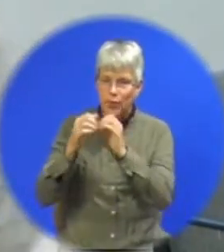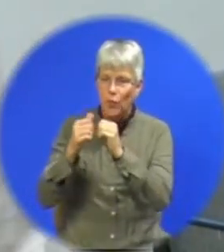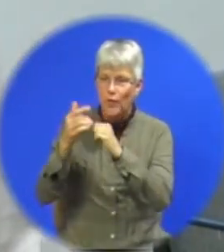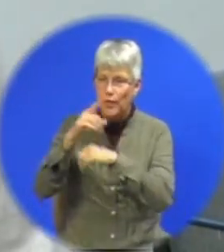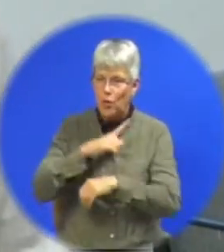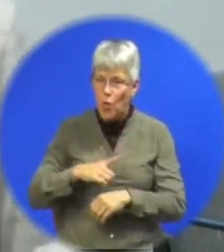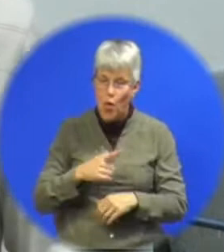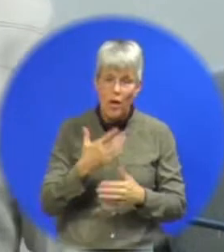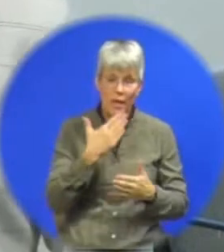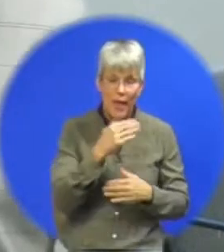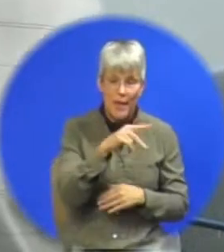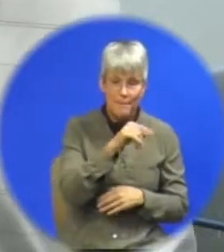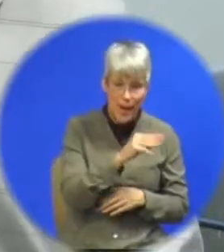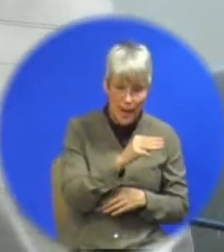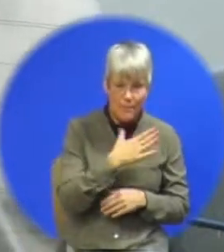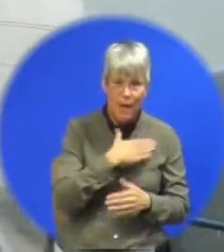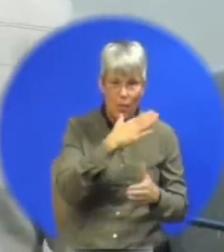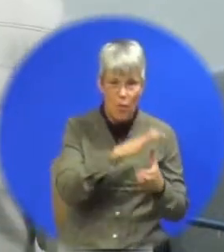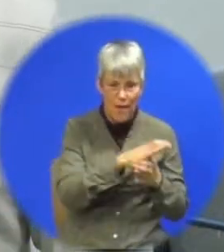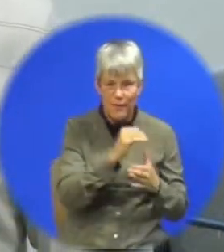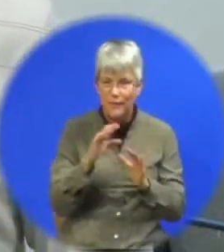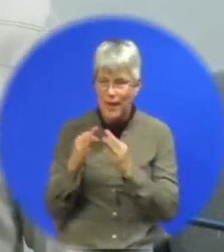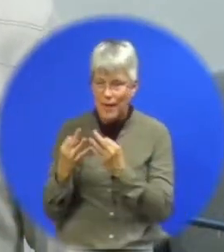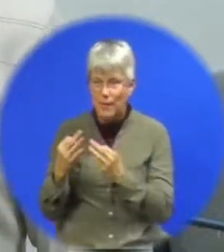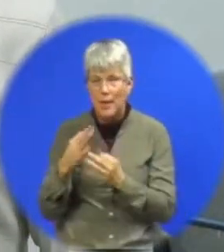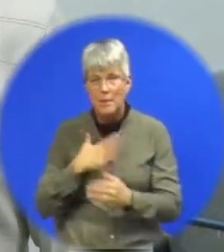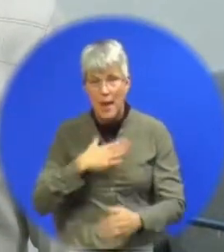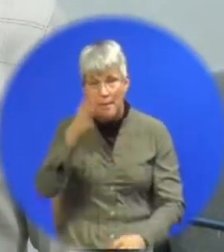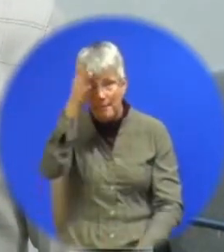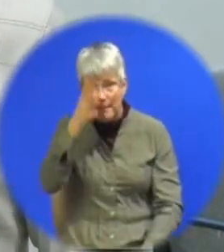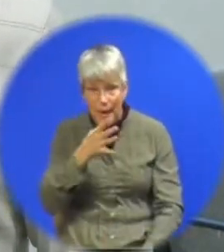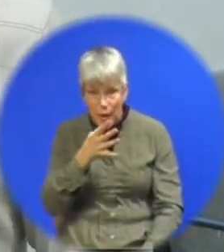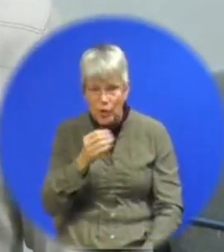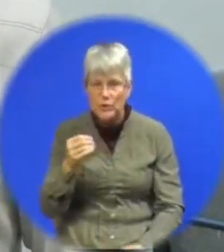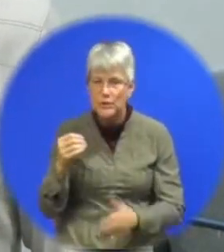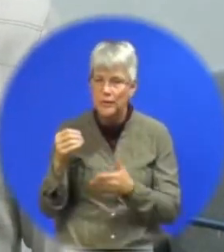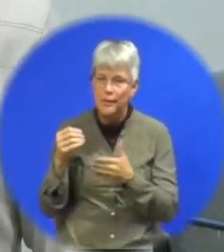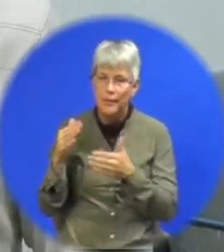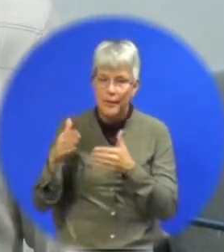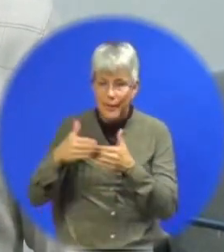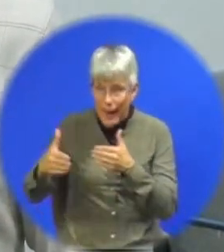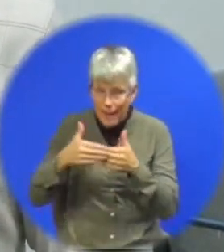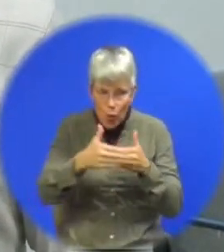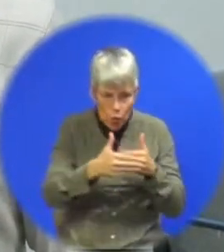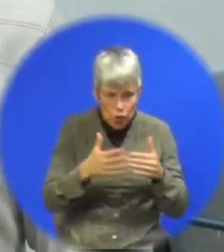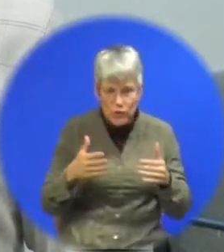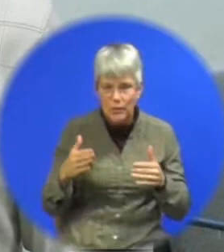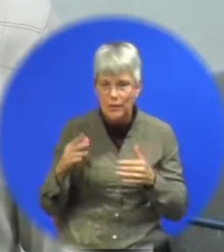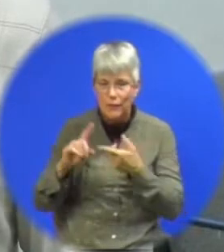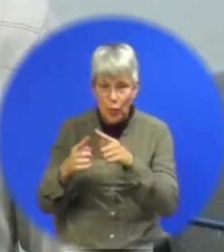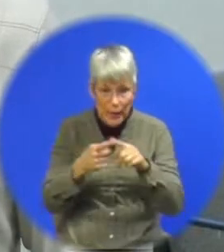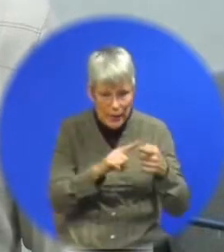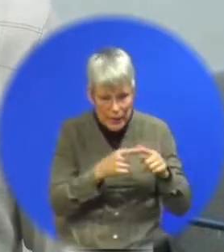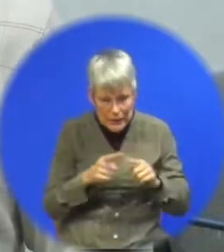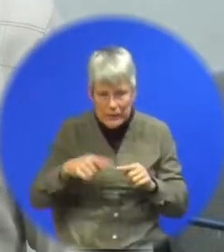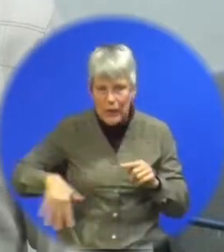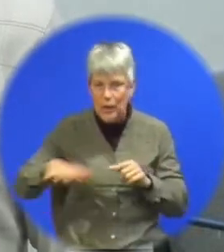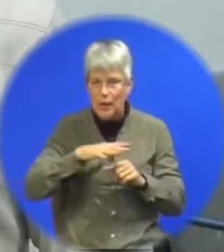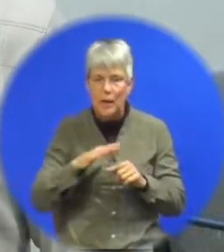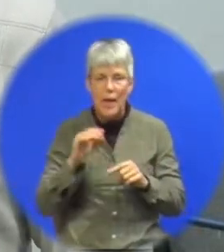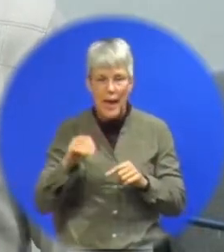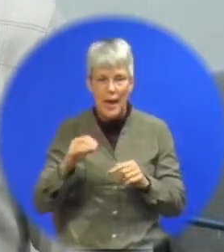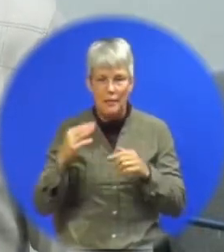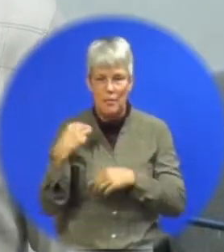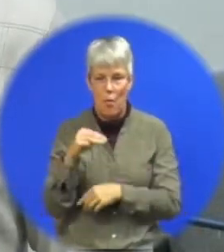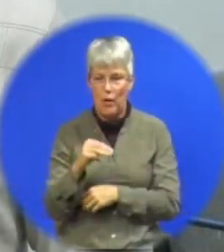Pam, my wife, and my family, my parents and neighbors and friends and the community of Morganton where I grew up,